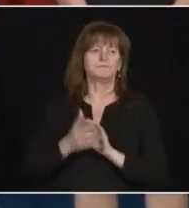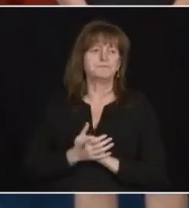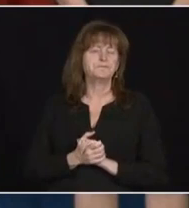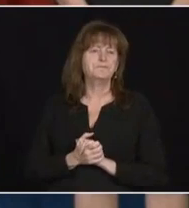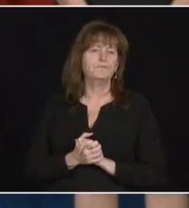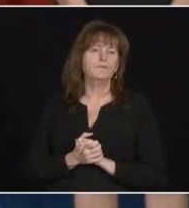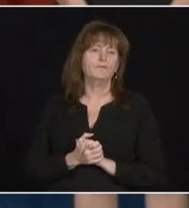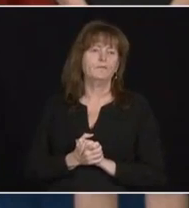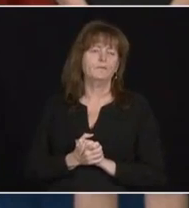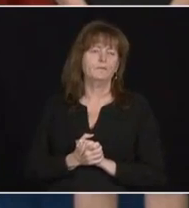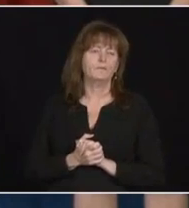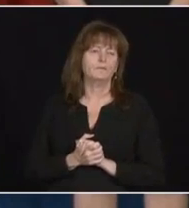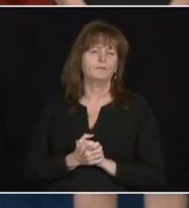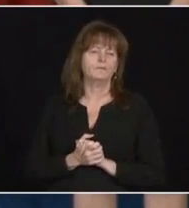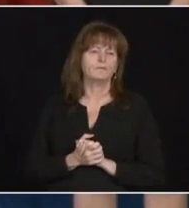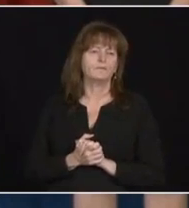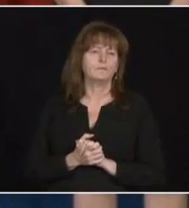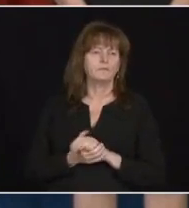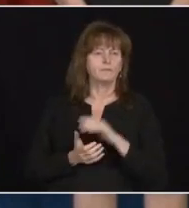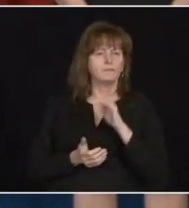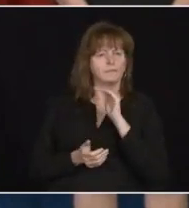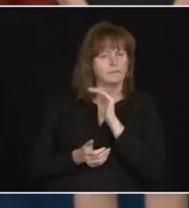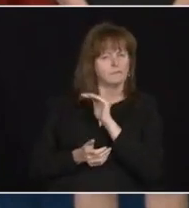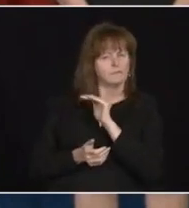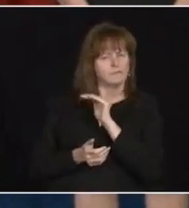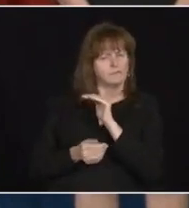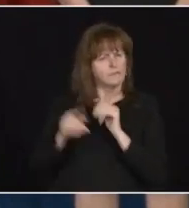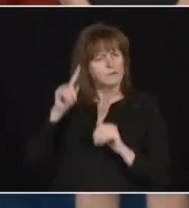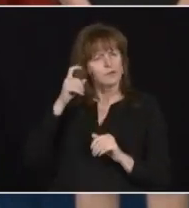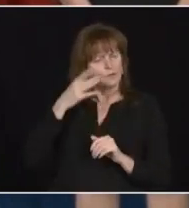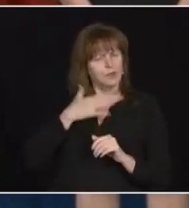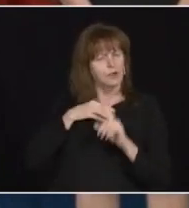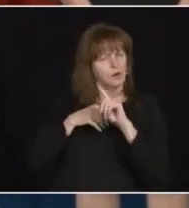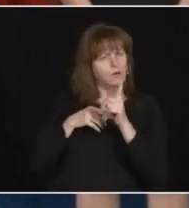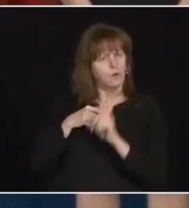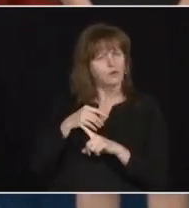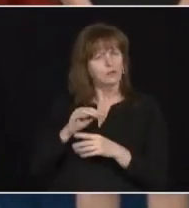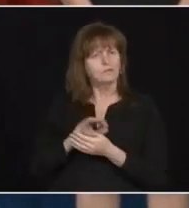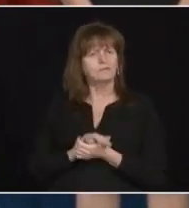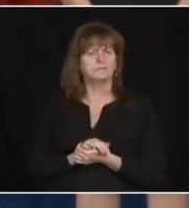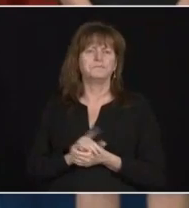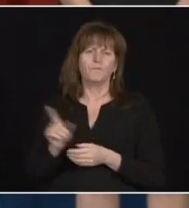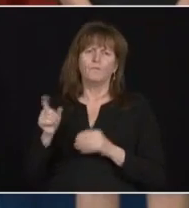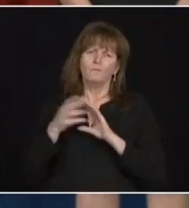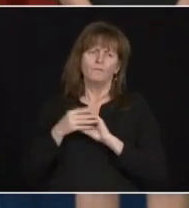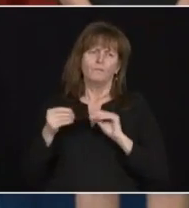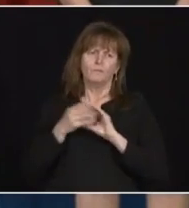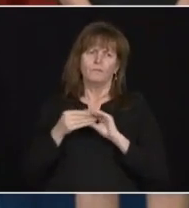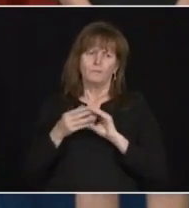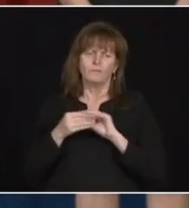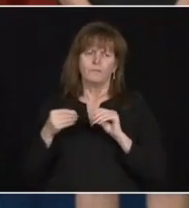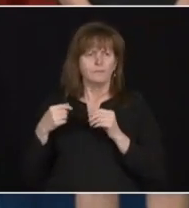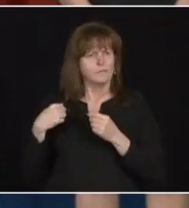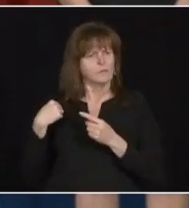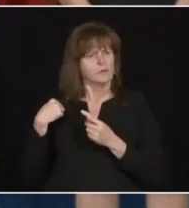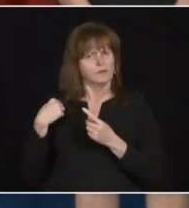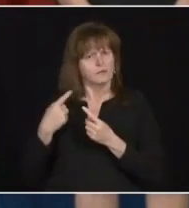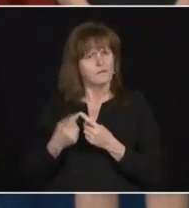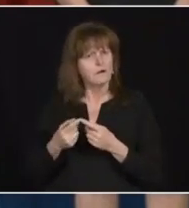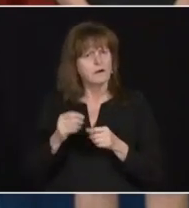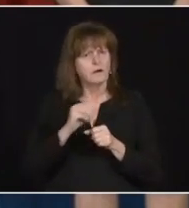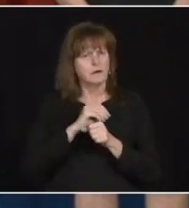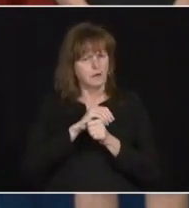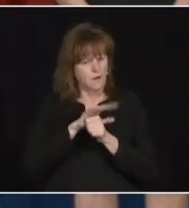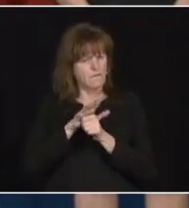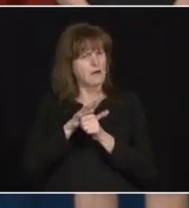Hello, my question is for the Premier. You've talked a lot about the impact of the pandemic on our nursing